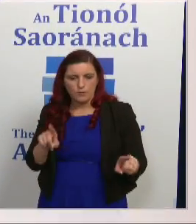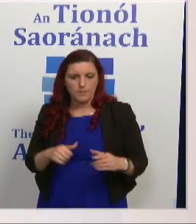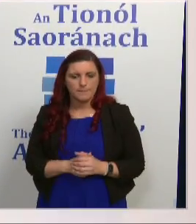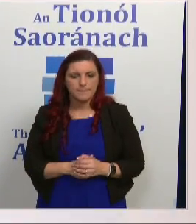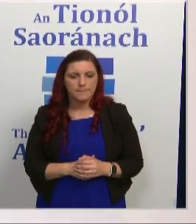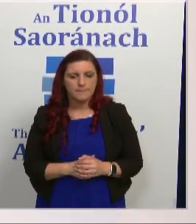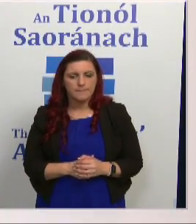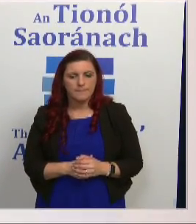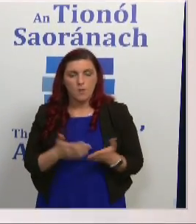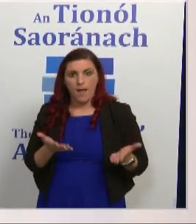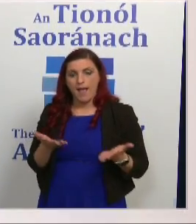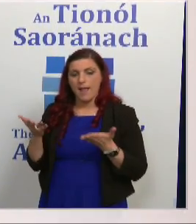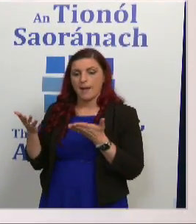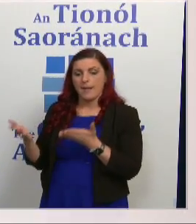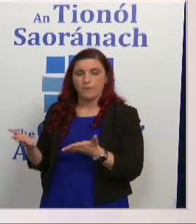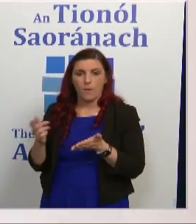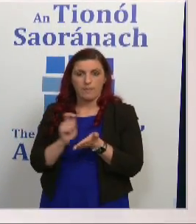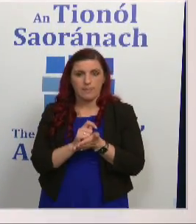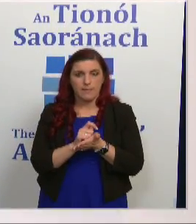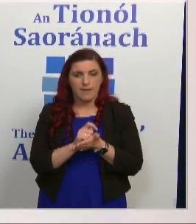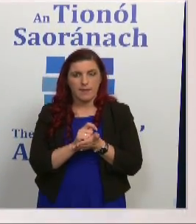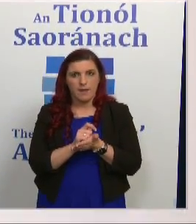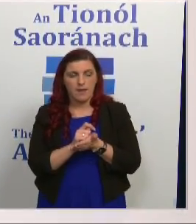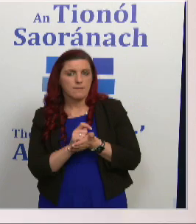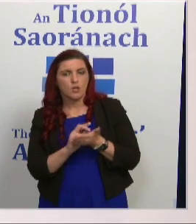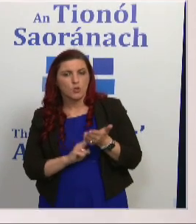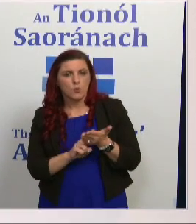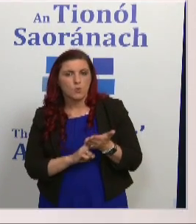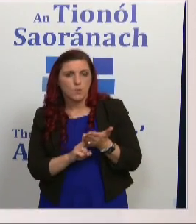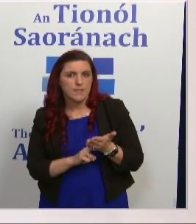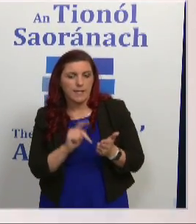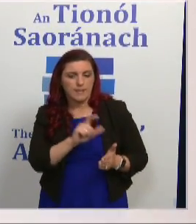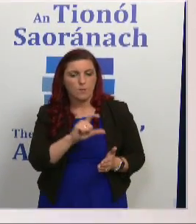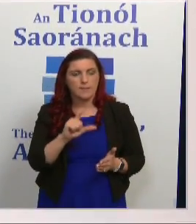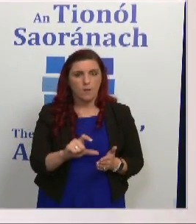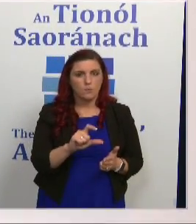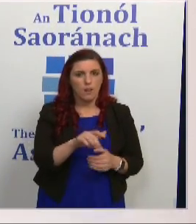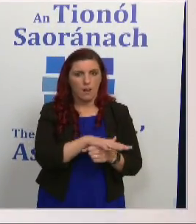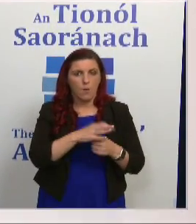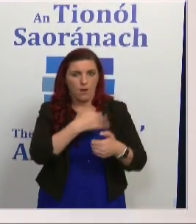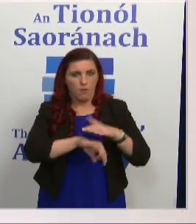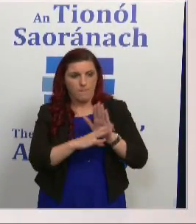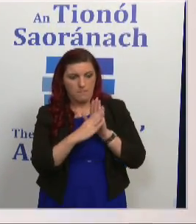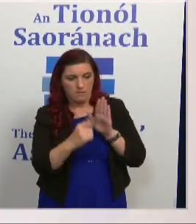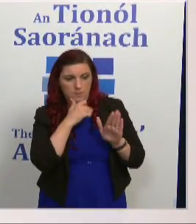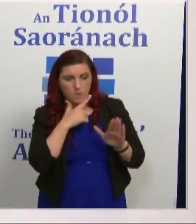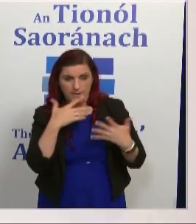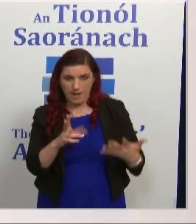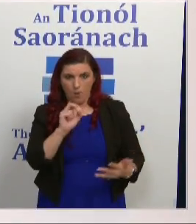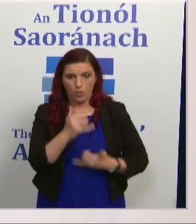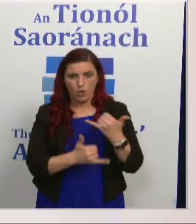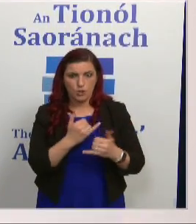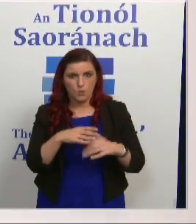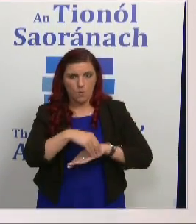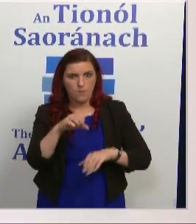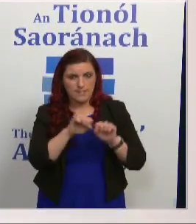So I'll leave it with the application of the county council local government model in Dublin is nearly 30 years old. And it still remains